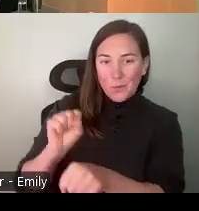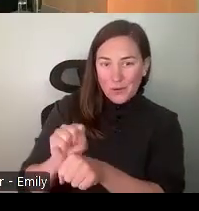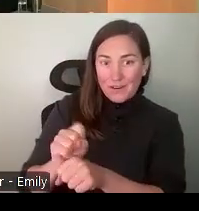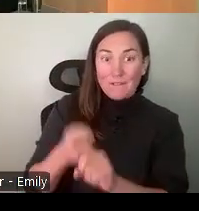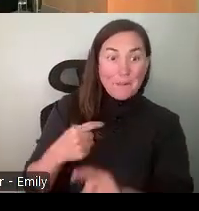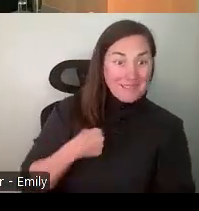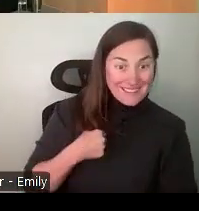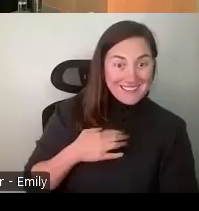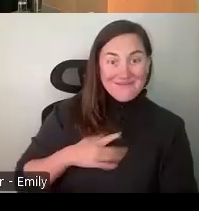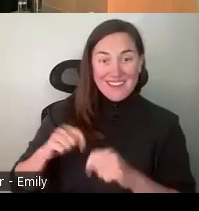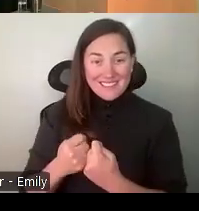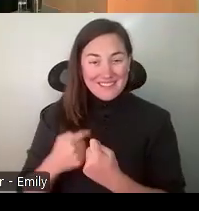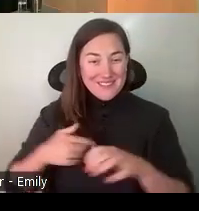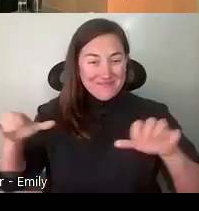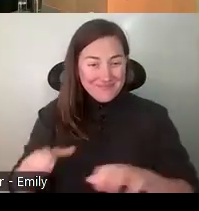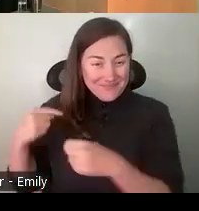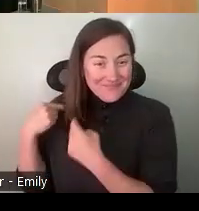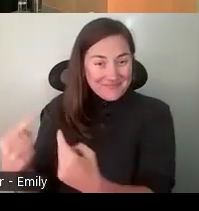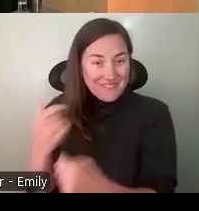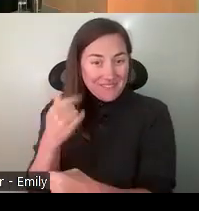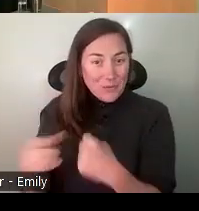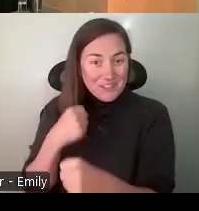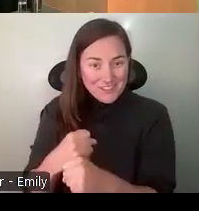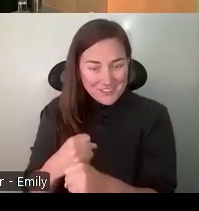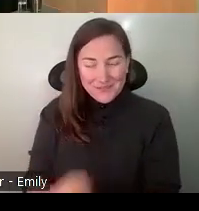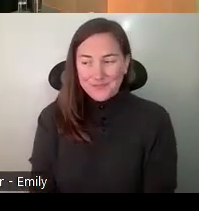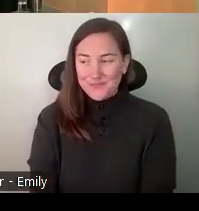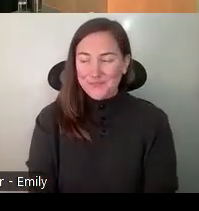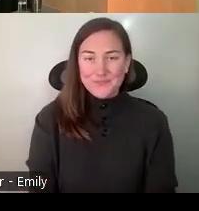have been conducting for the last few years.